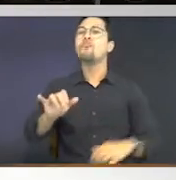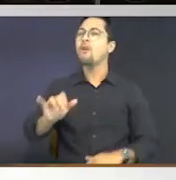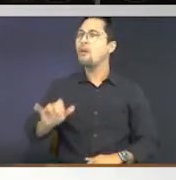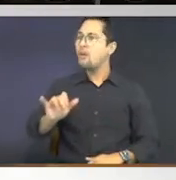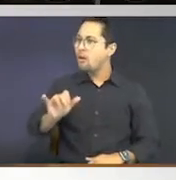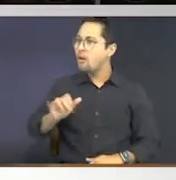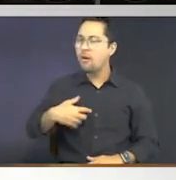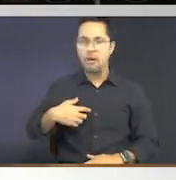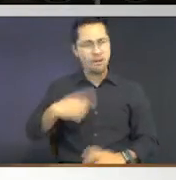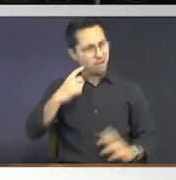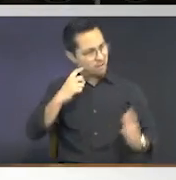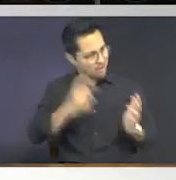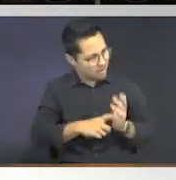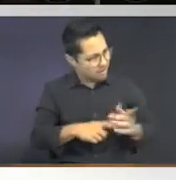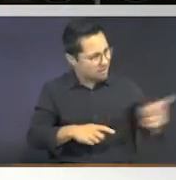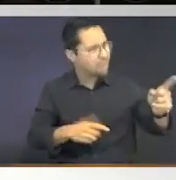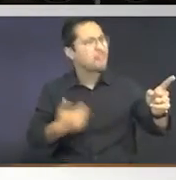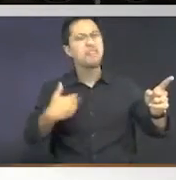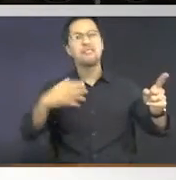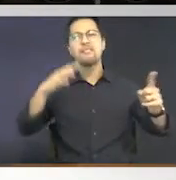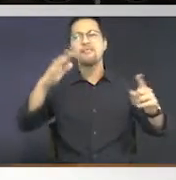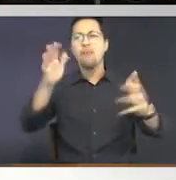notice that Holland has windmills.